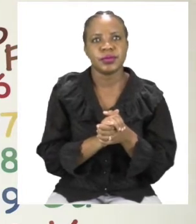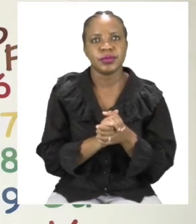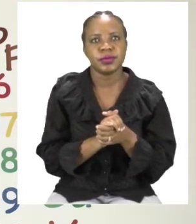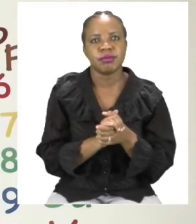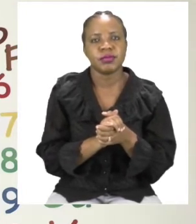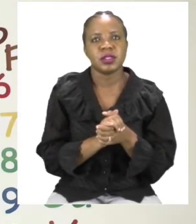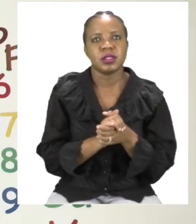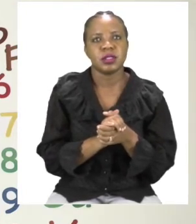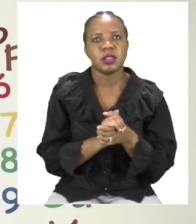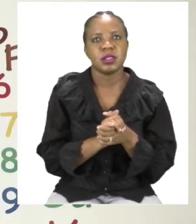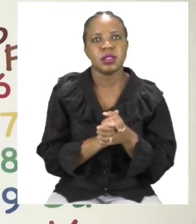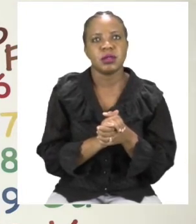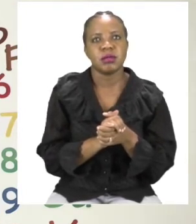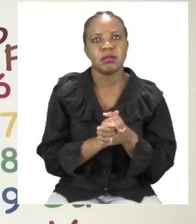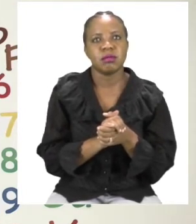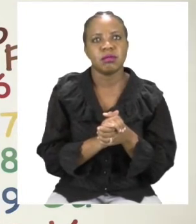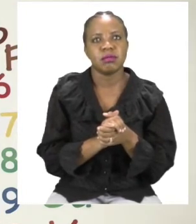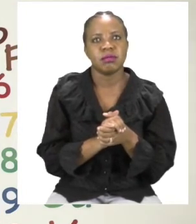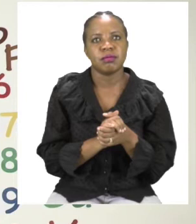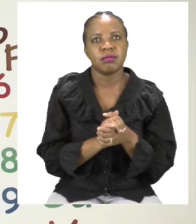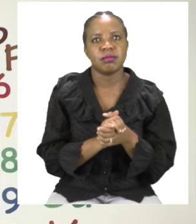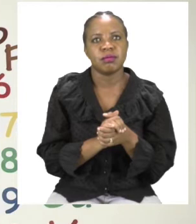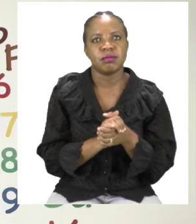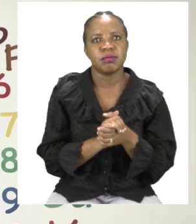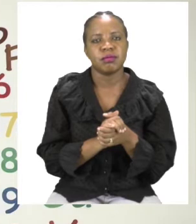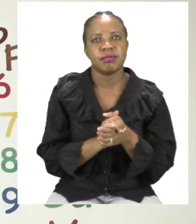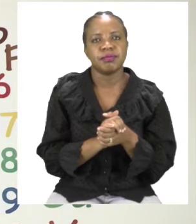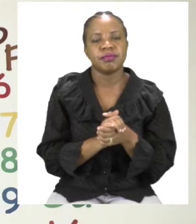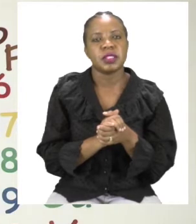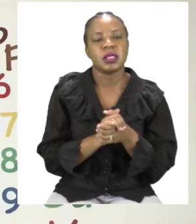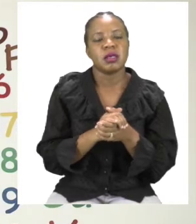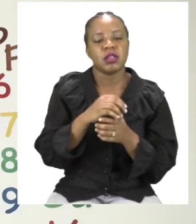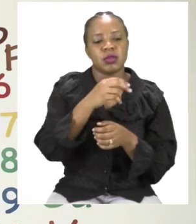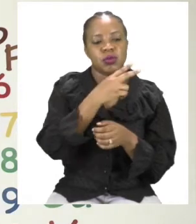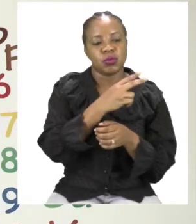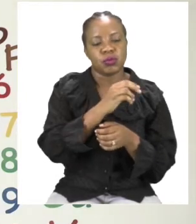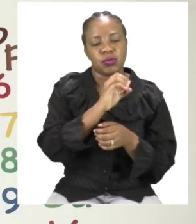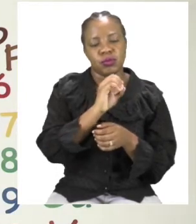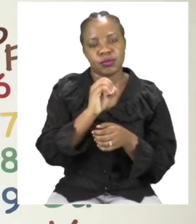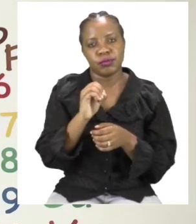180. So I'm going to write our new sum here,